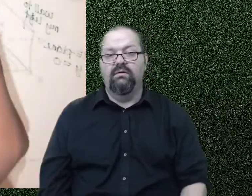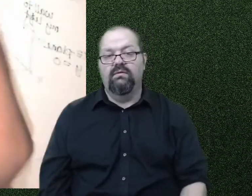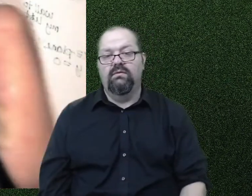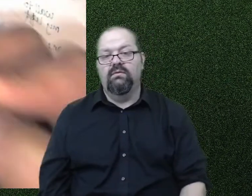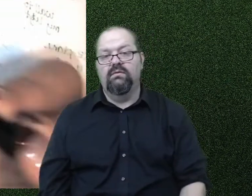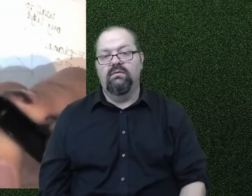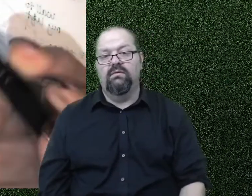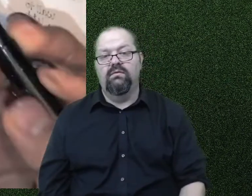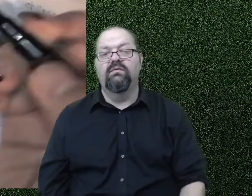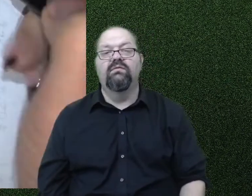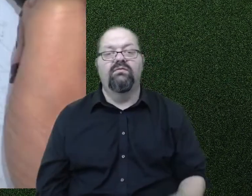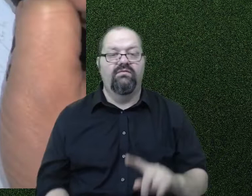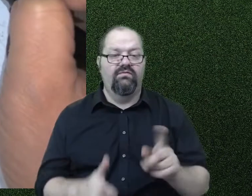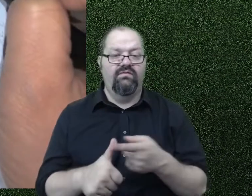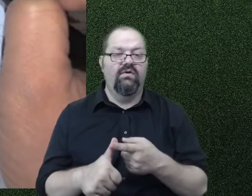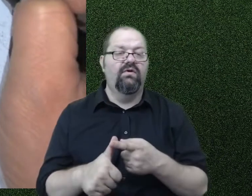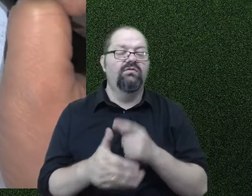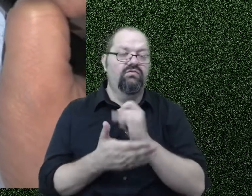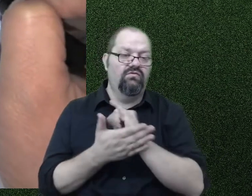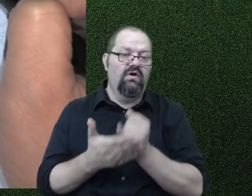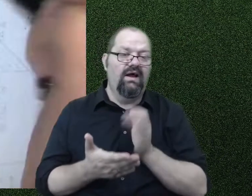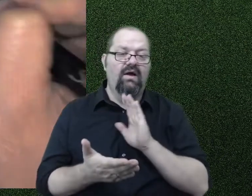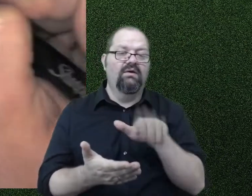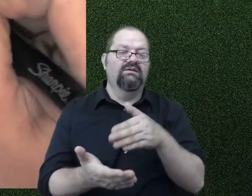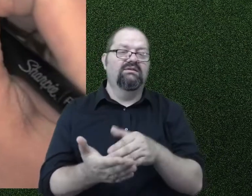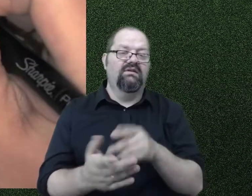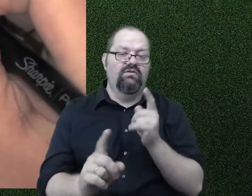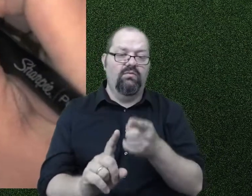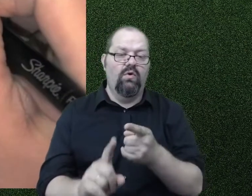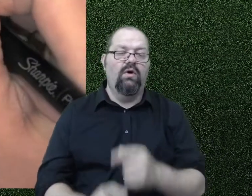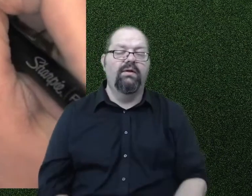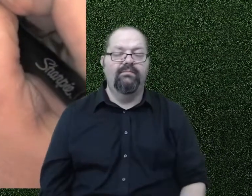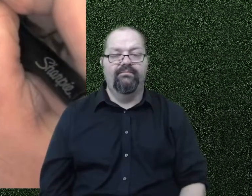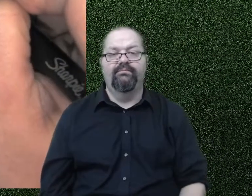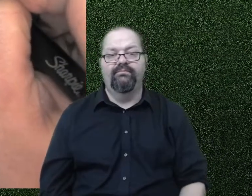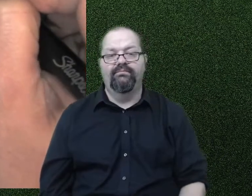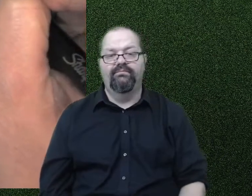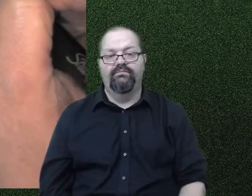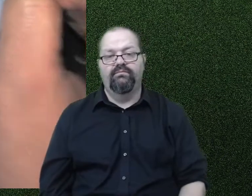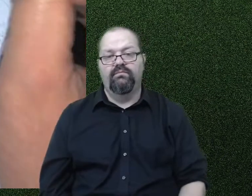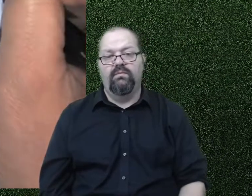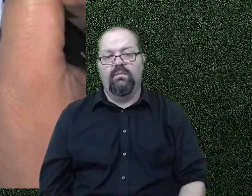First, I'm going to draw my center point. Go 2 units in the x direction,